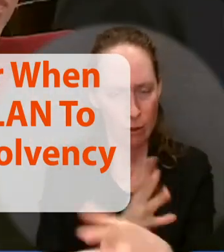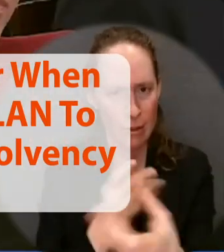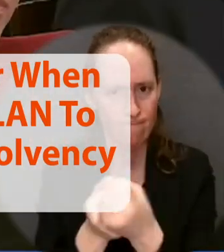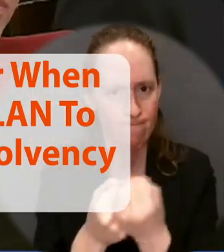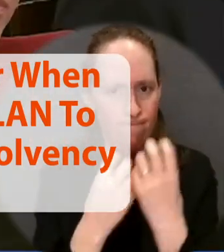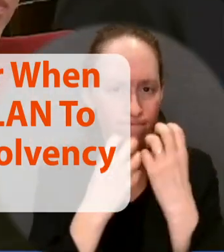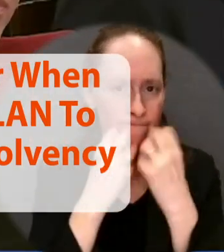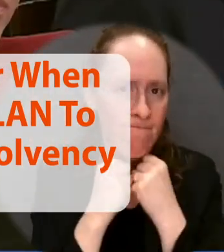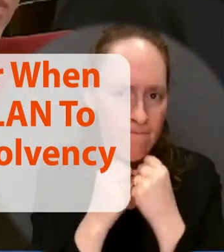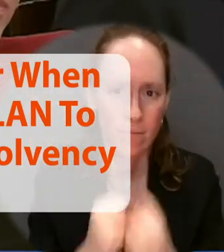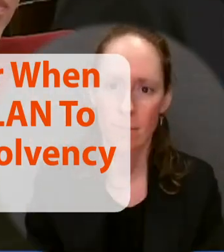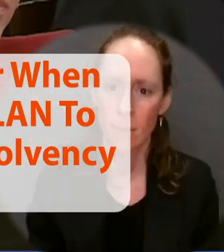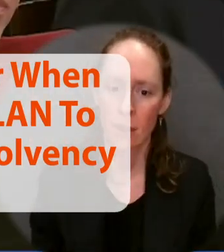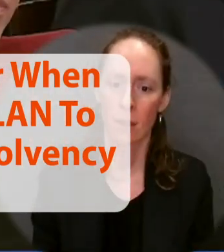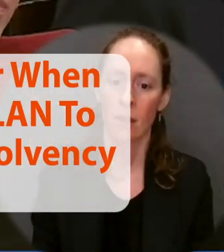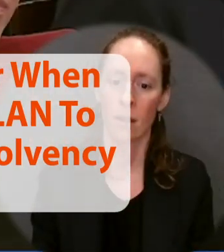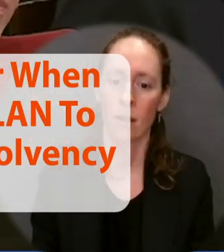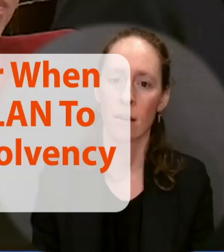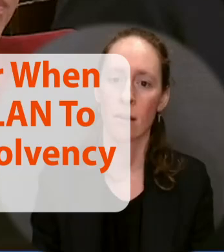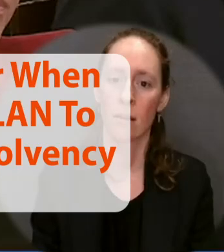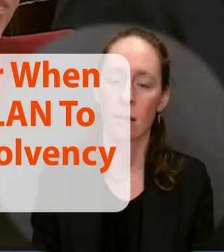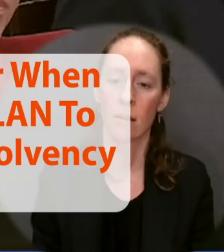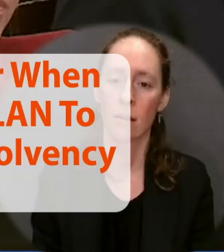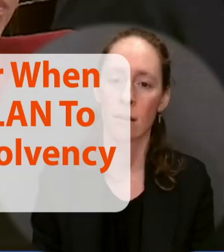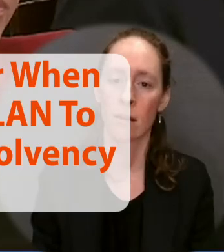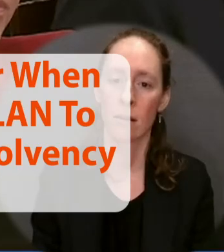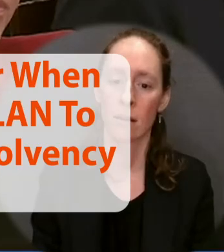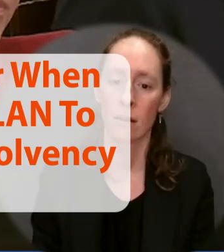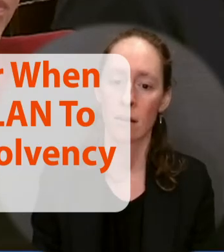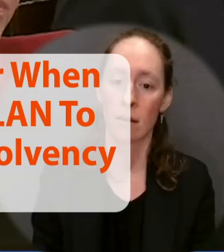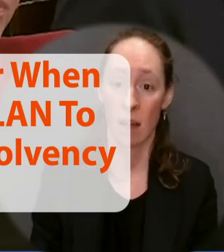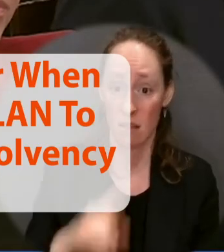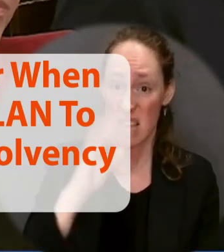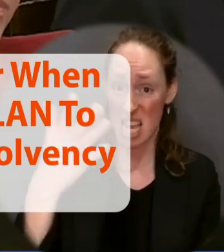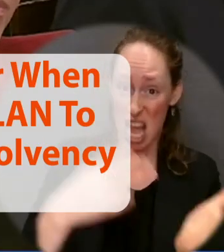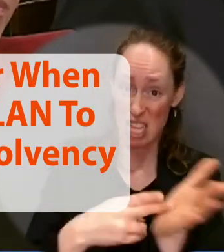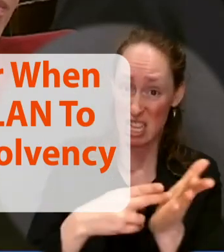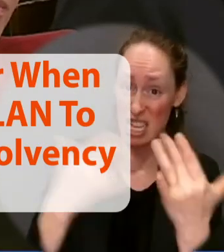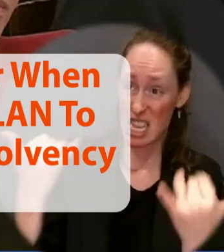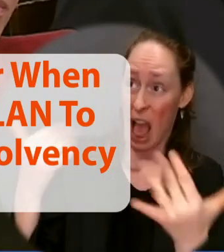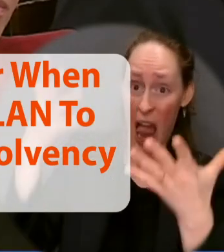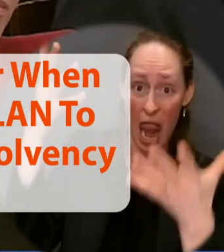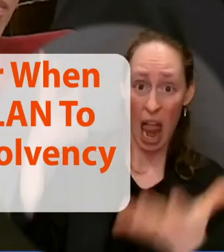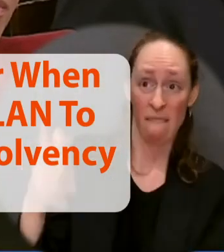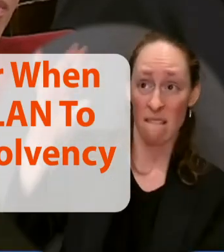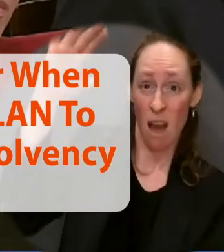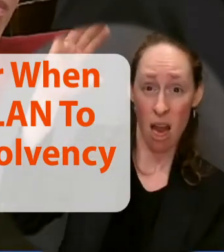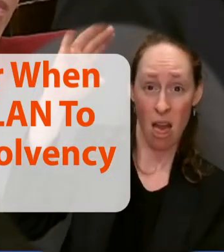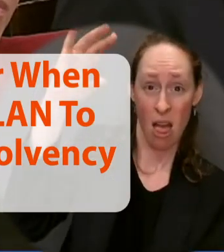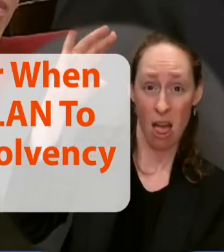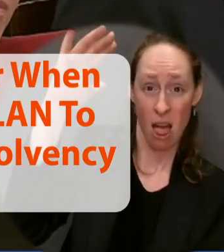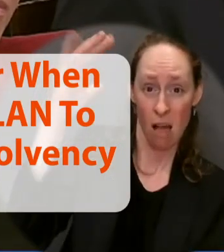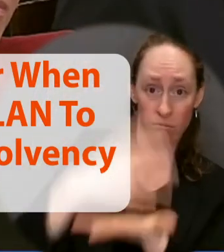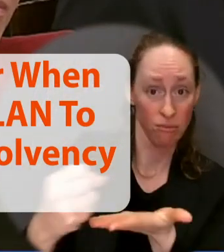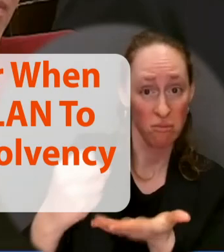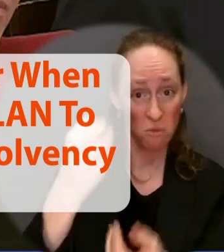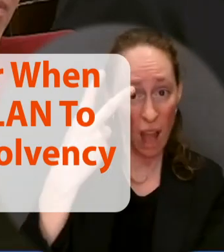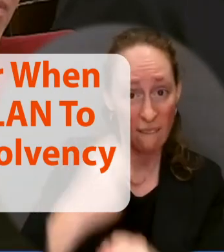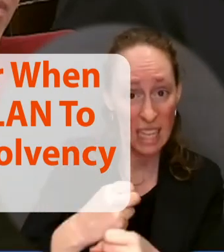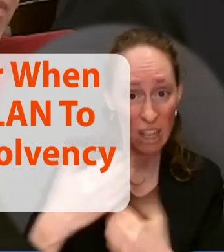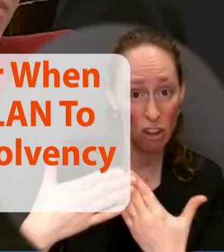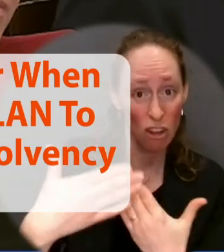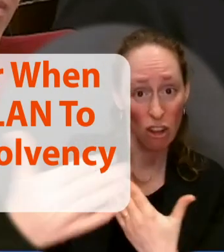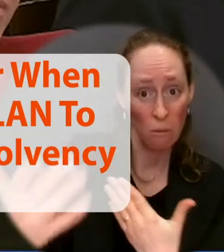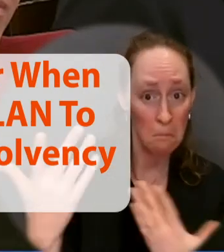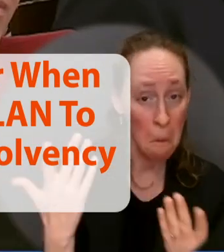the thinking is that Social Security only has about 12 more years of solvency left. This seems like a good opportunity, isn't it, with divided government, for the